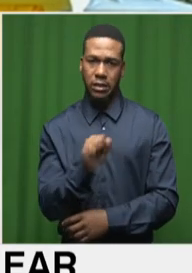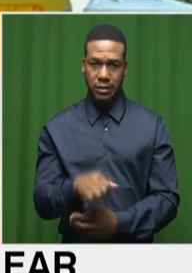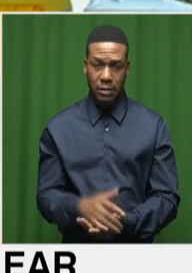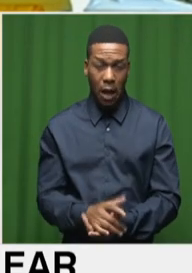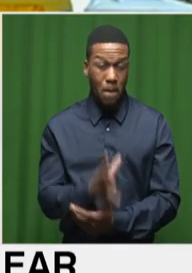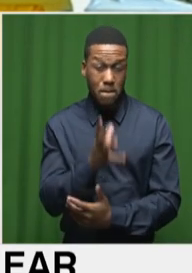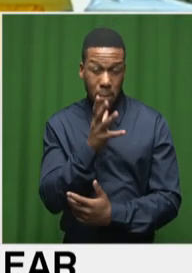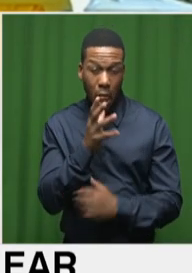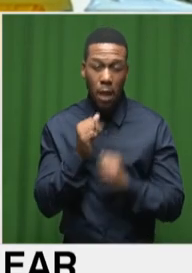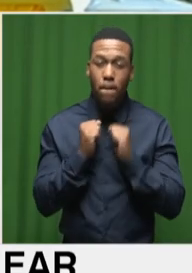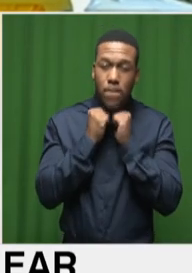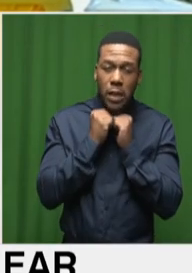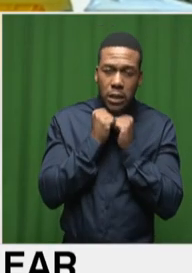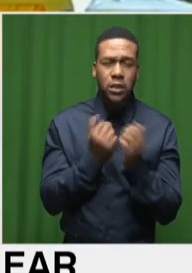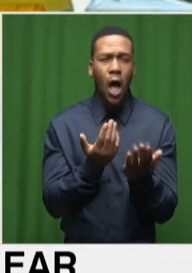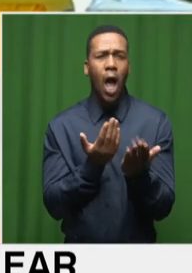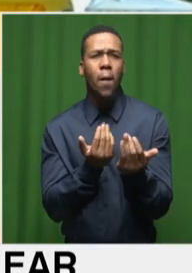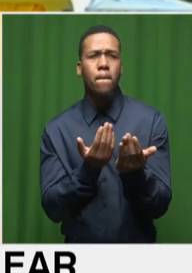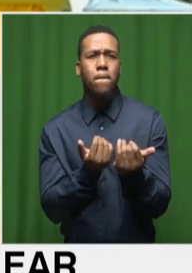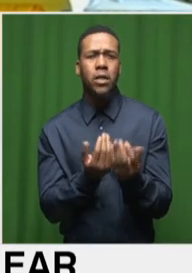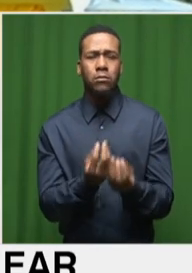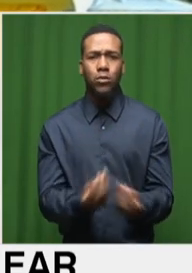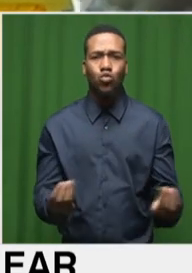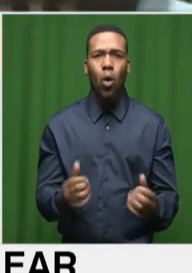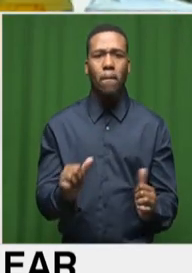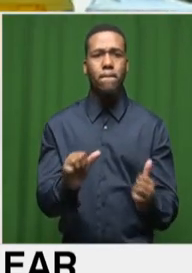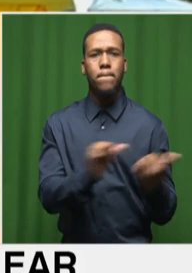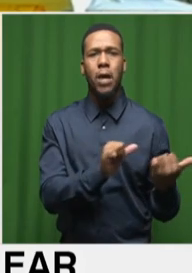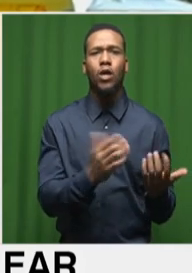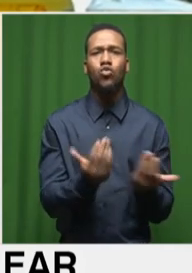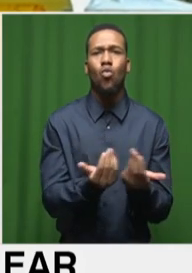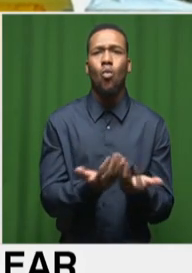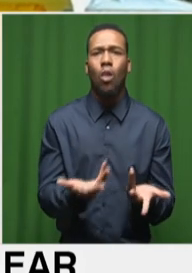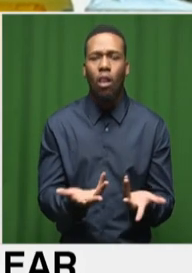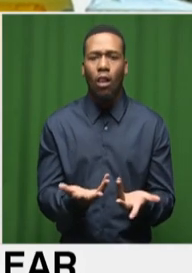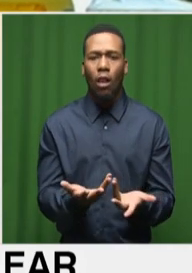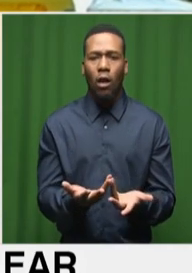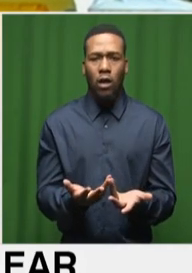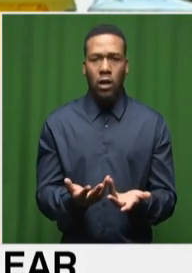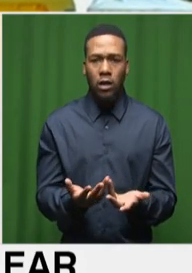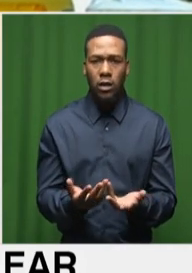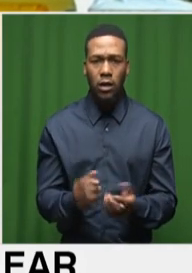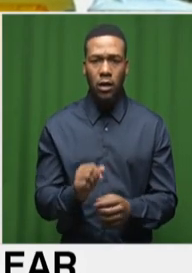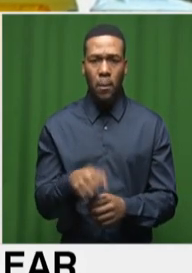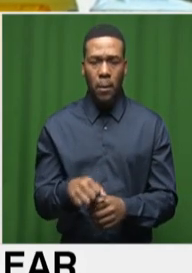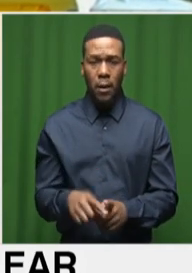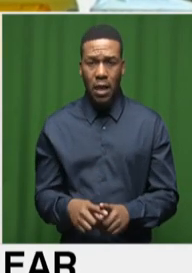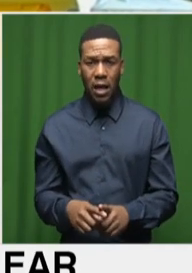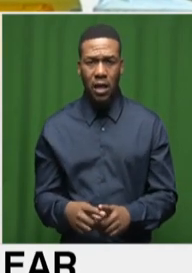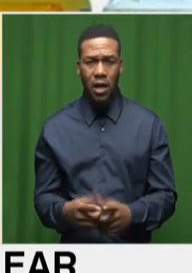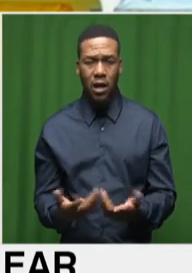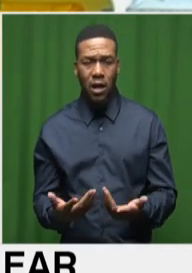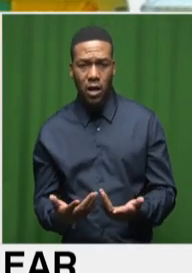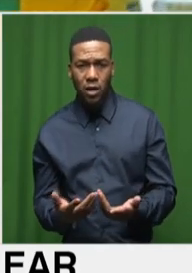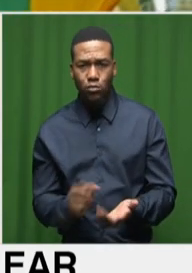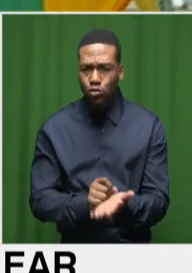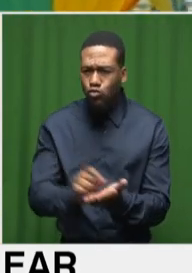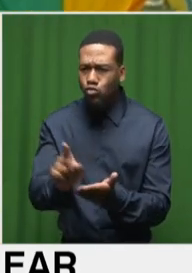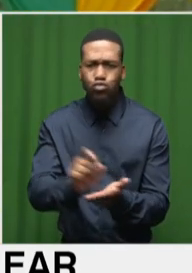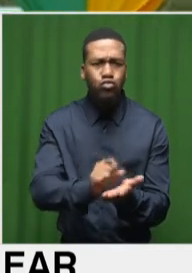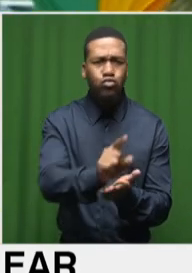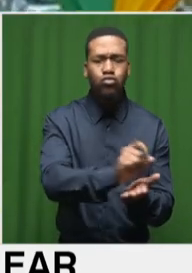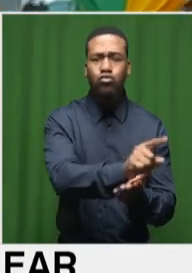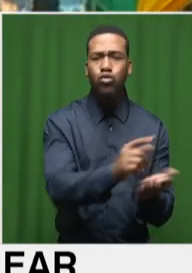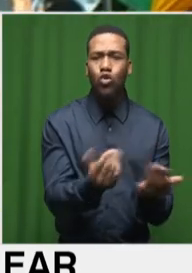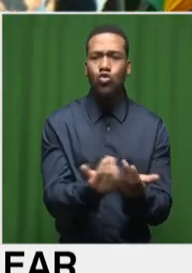of parents expect their children to come back from school, you know, to go on and become somebody. That's why they were sending them to a school which